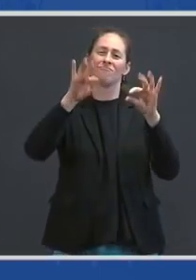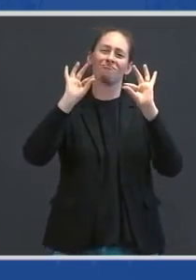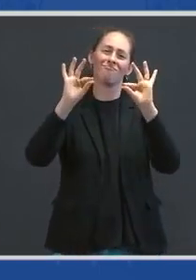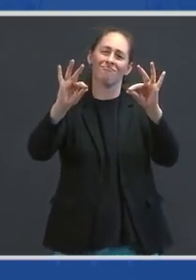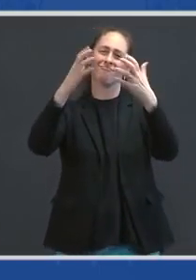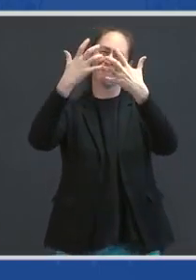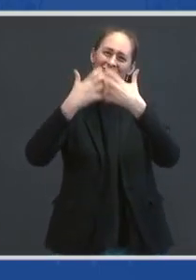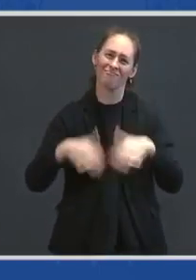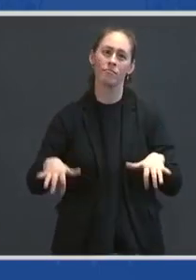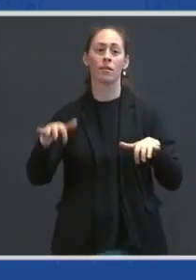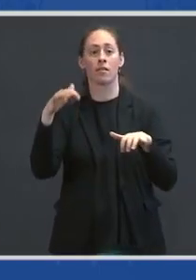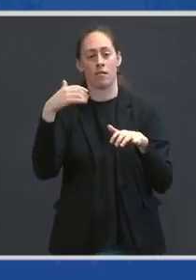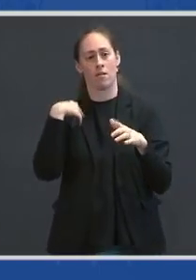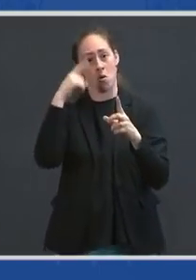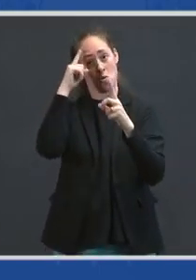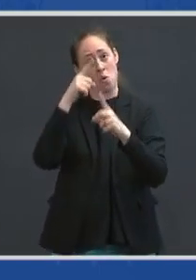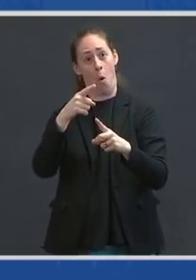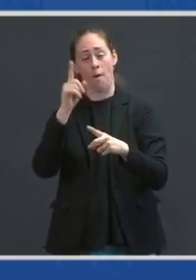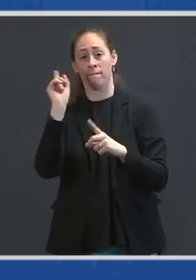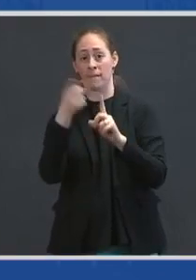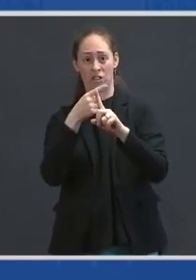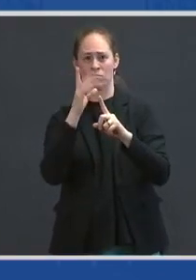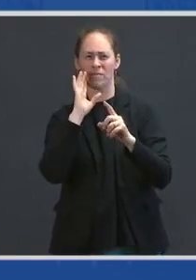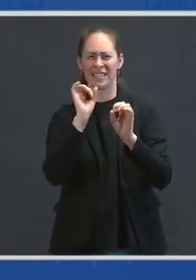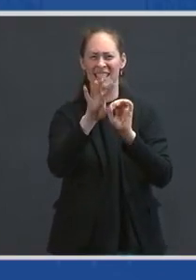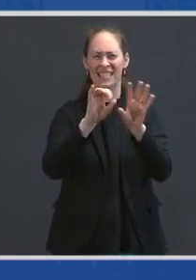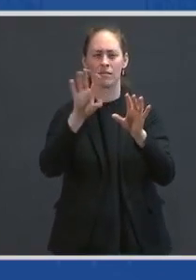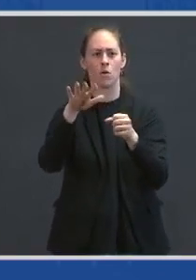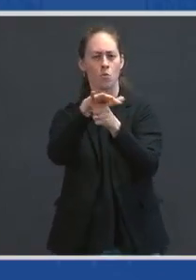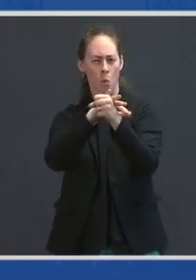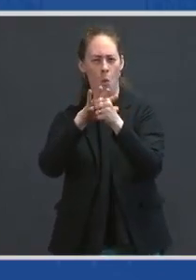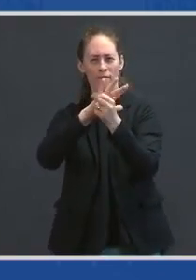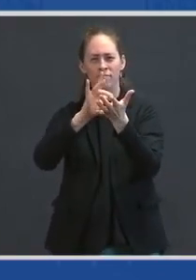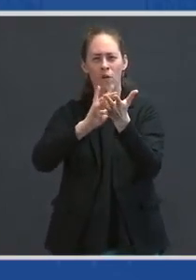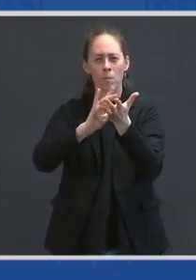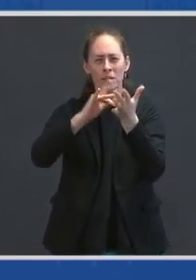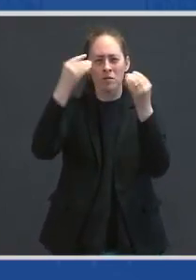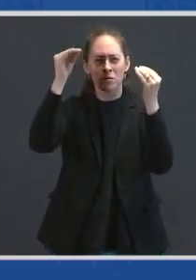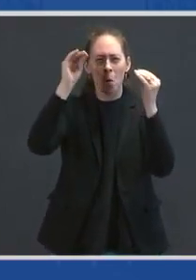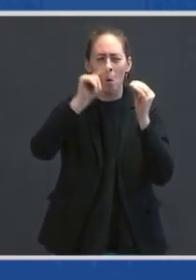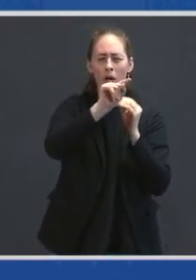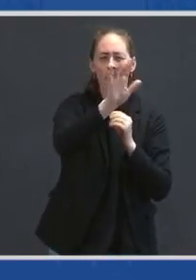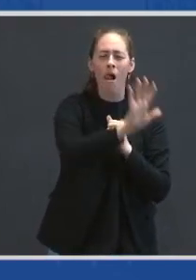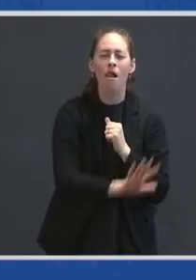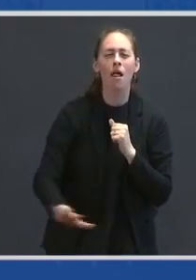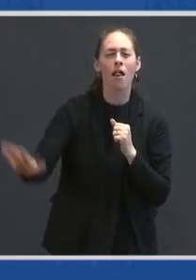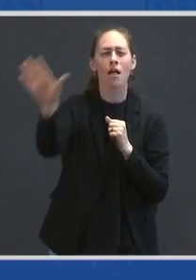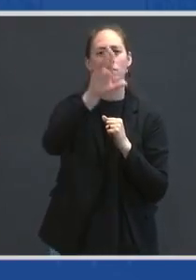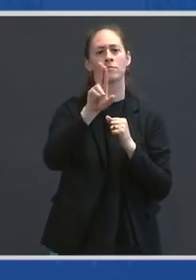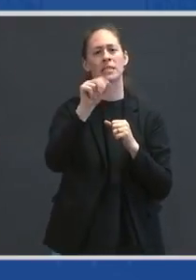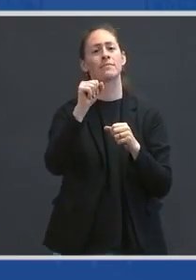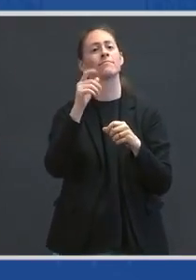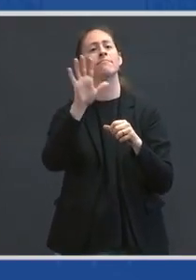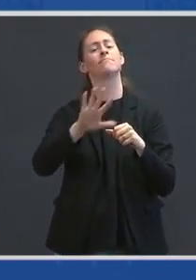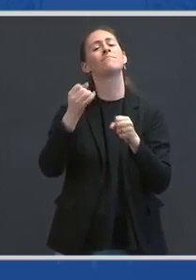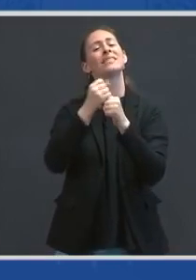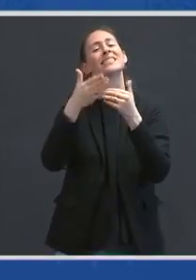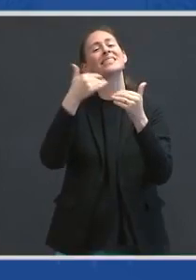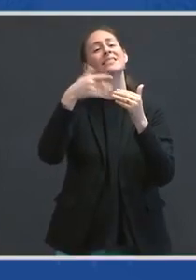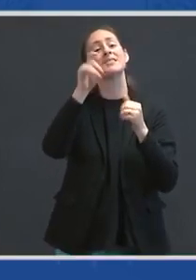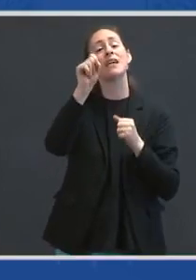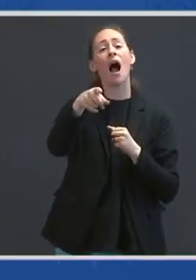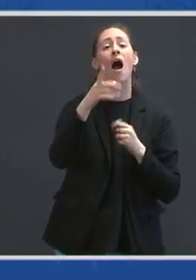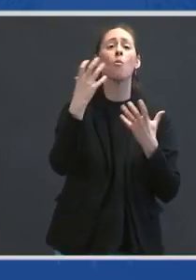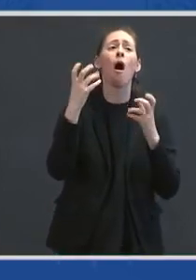of local pharmacies all across America to make it easier for folks to get the vaccine shot like they would their flu shot,